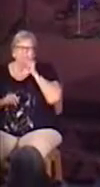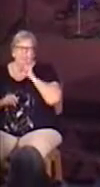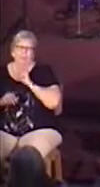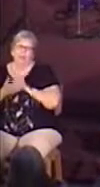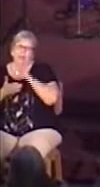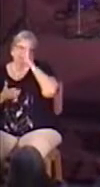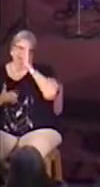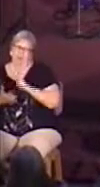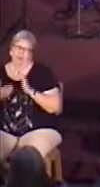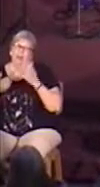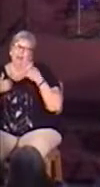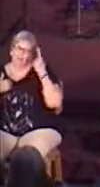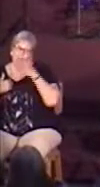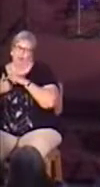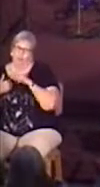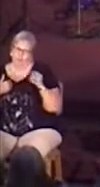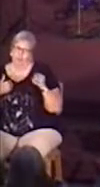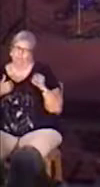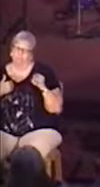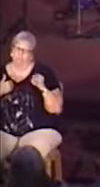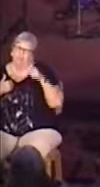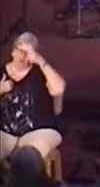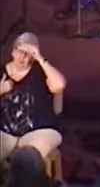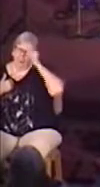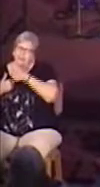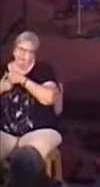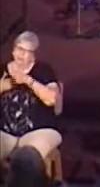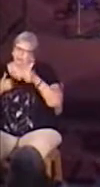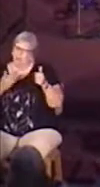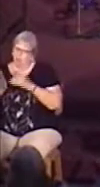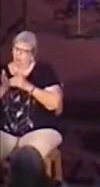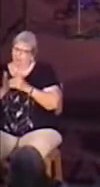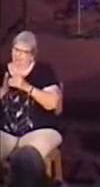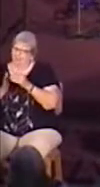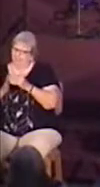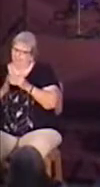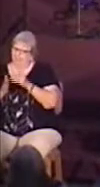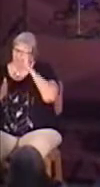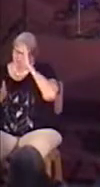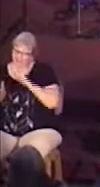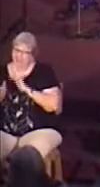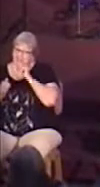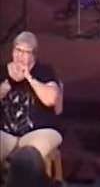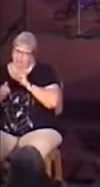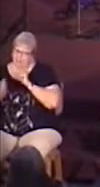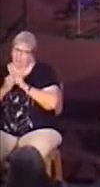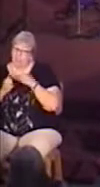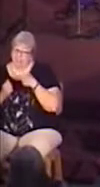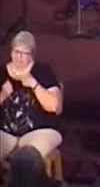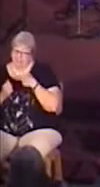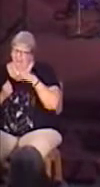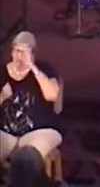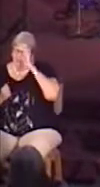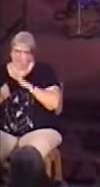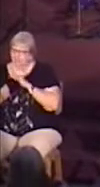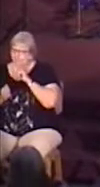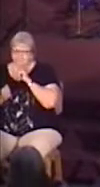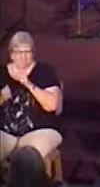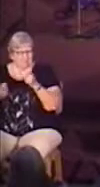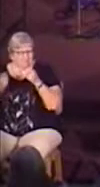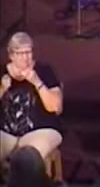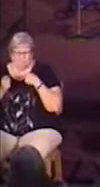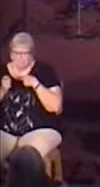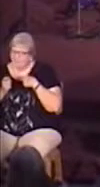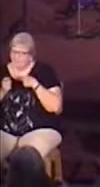that God has for you. And remind yourself often, God has been patient with me. God has not given